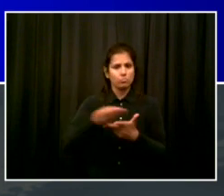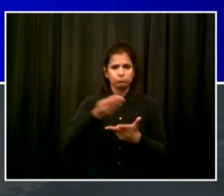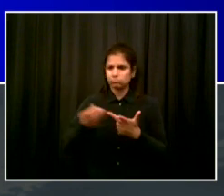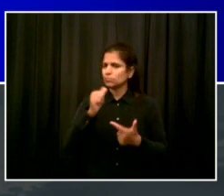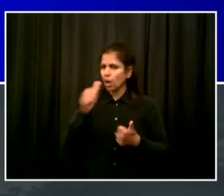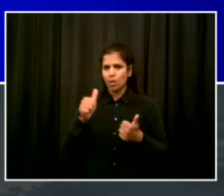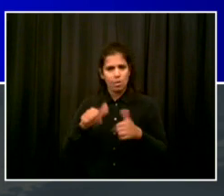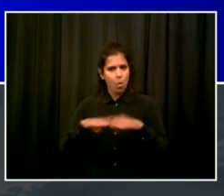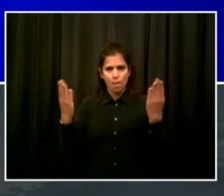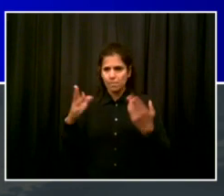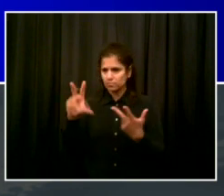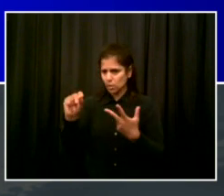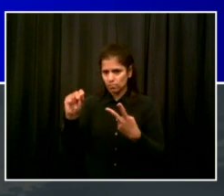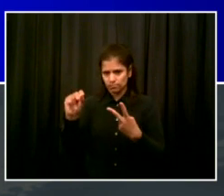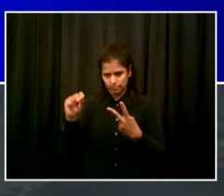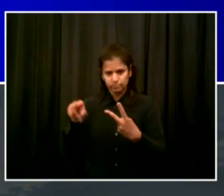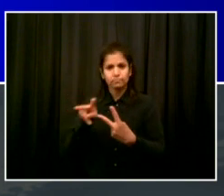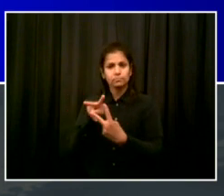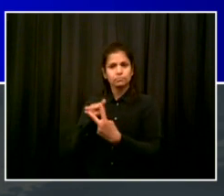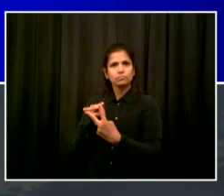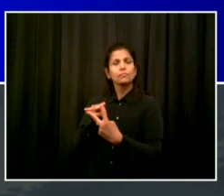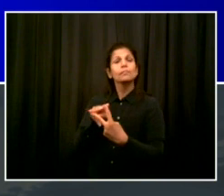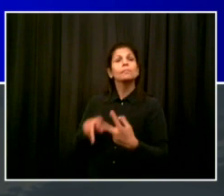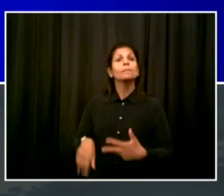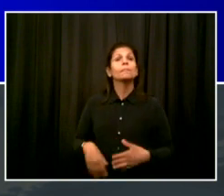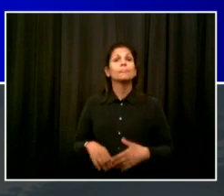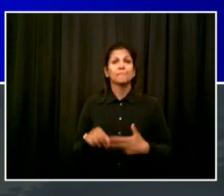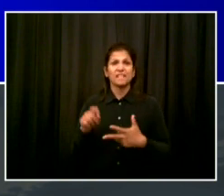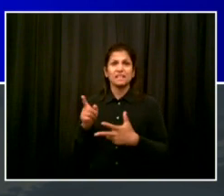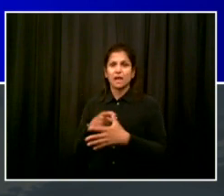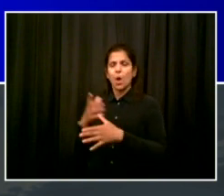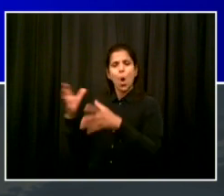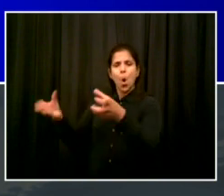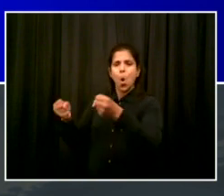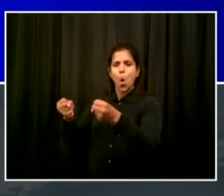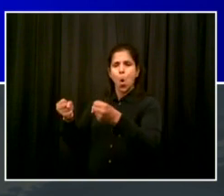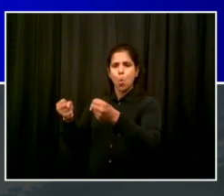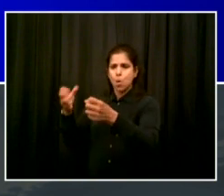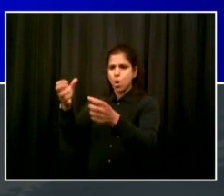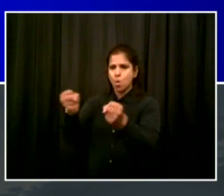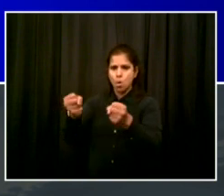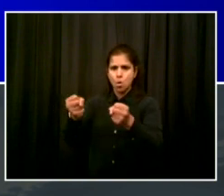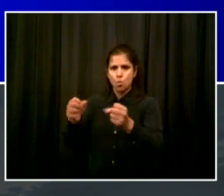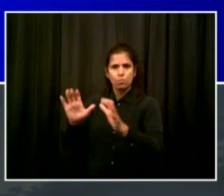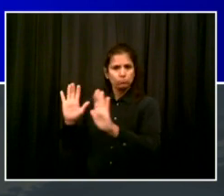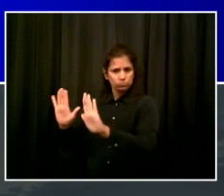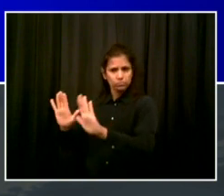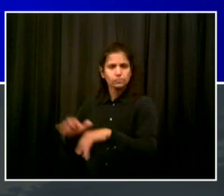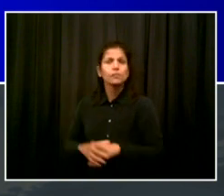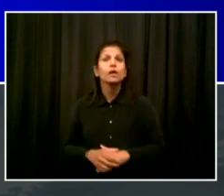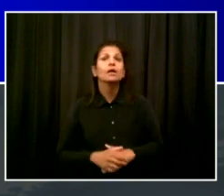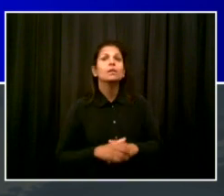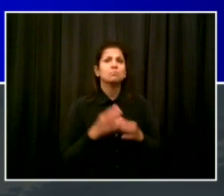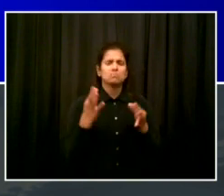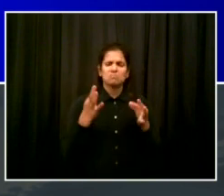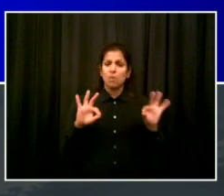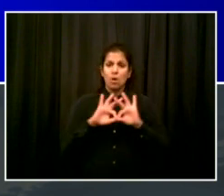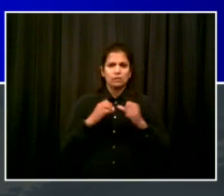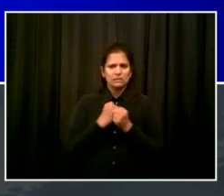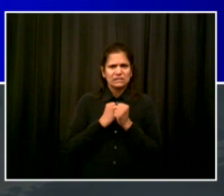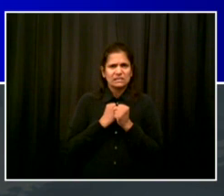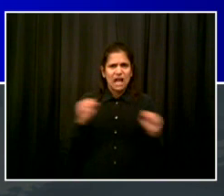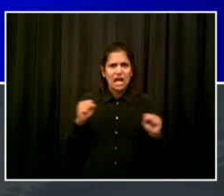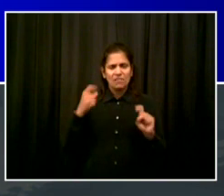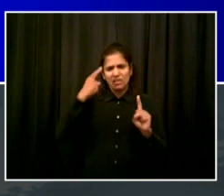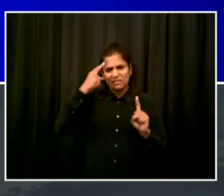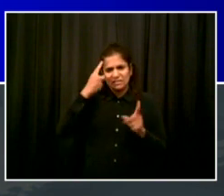do that very carefully with the state of New York. But look, if you just think back 4 months ago and think about